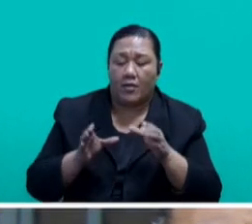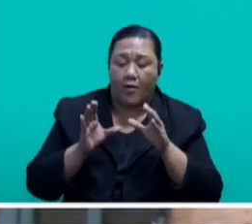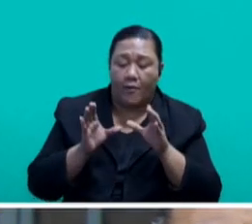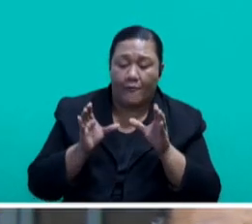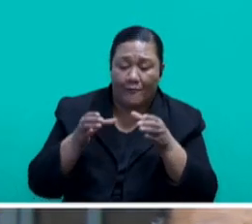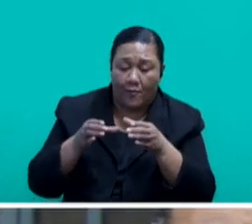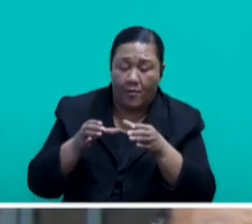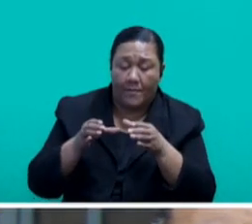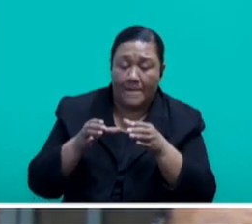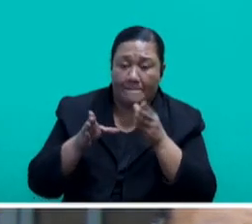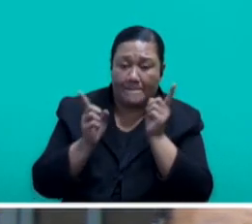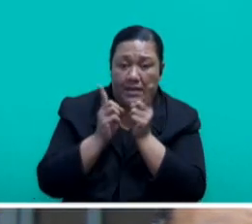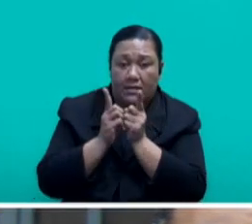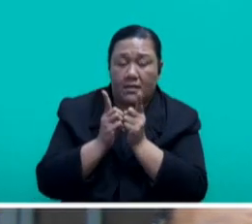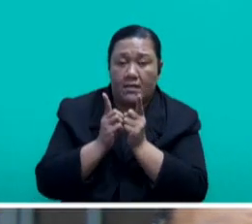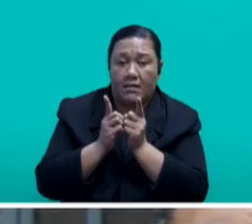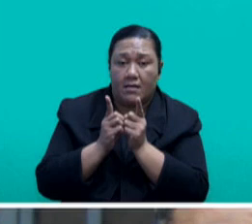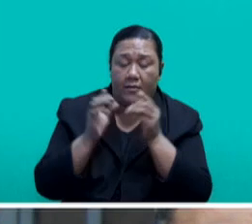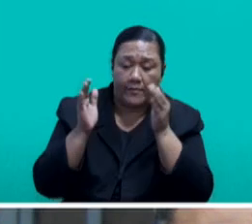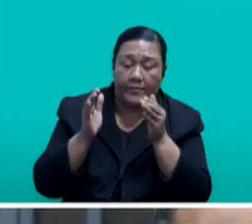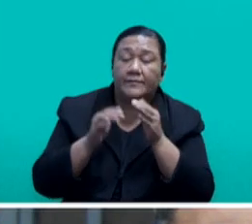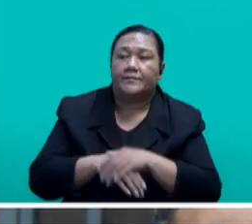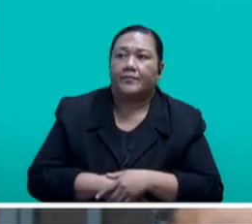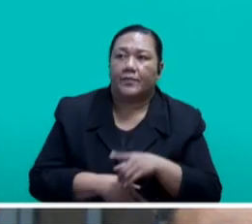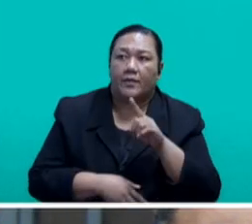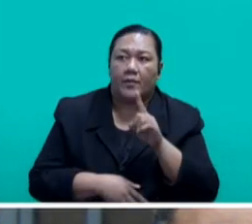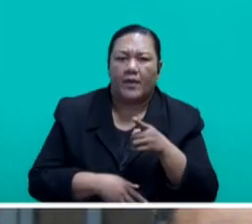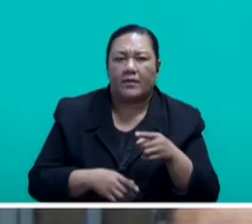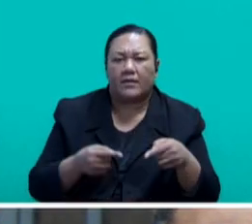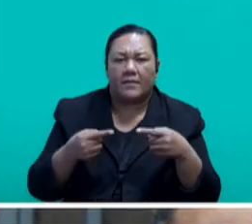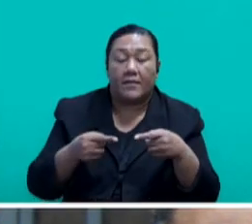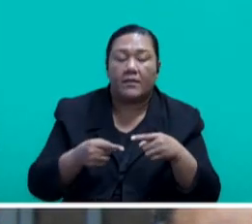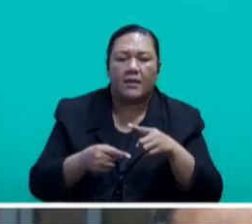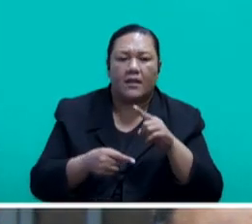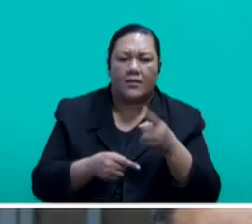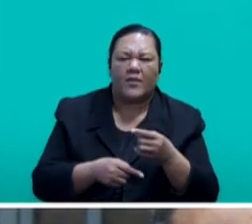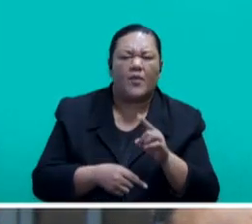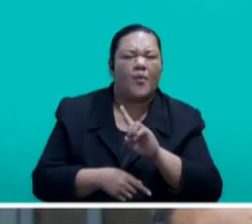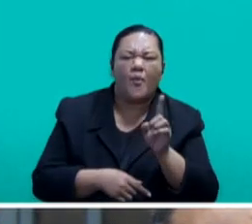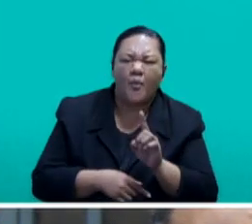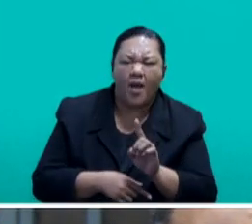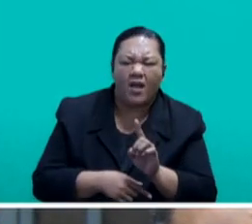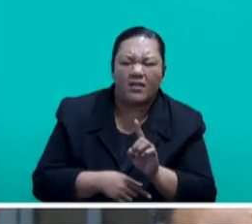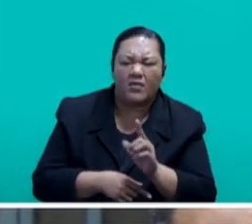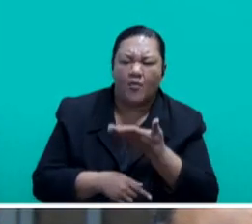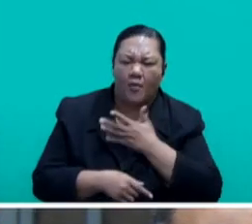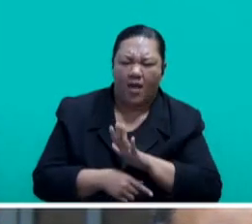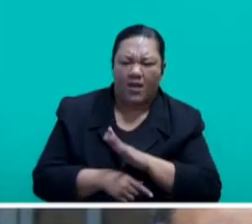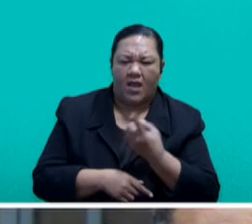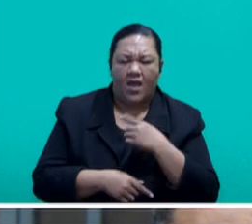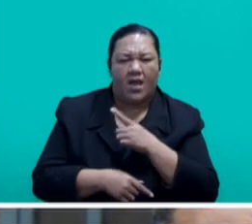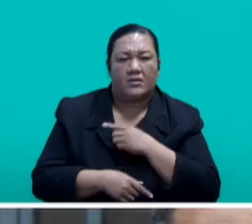this chamber for the debate as to what he expects of us to say during the debate,